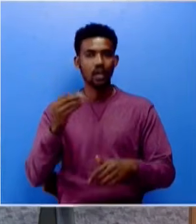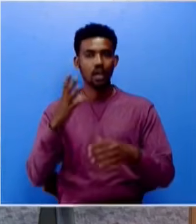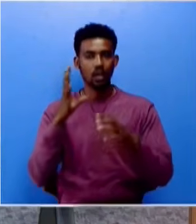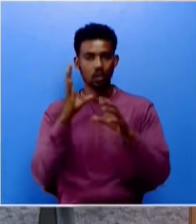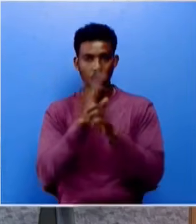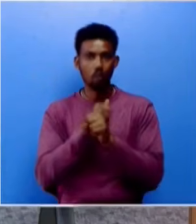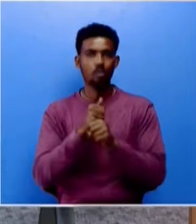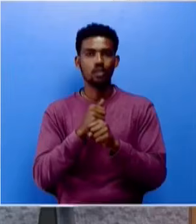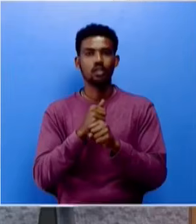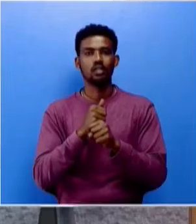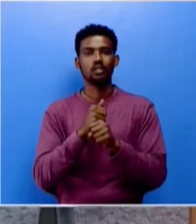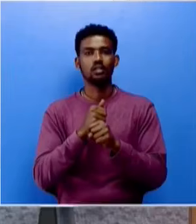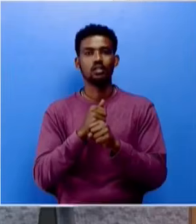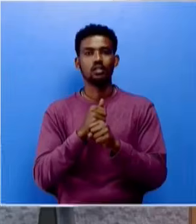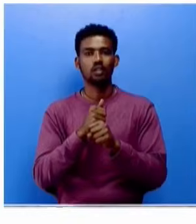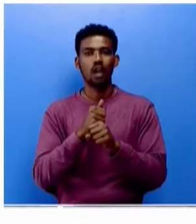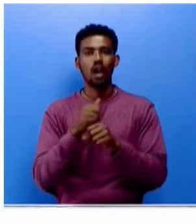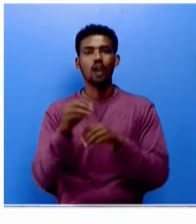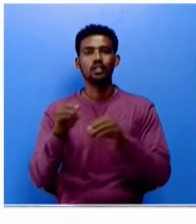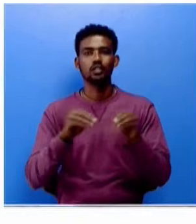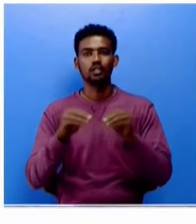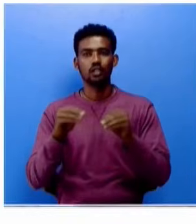Okay? For example,